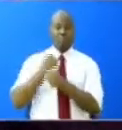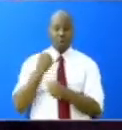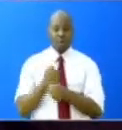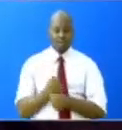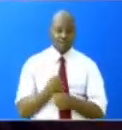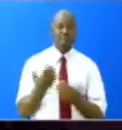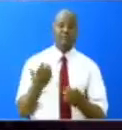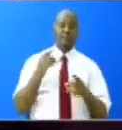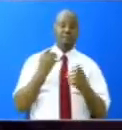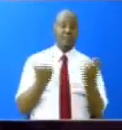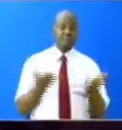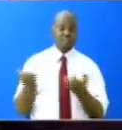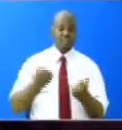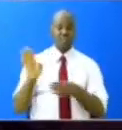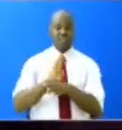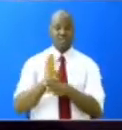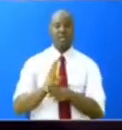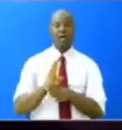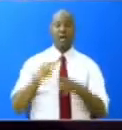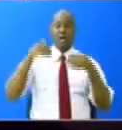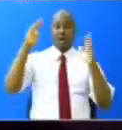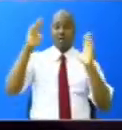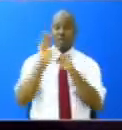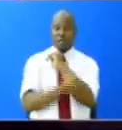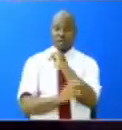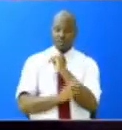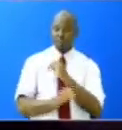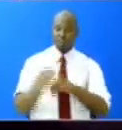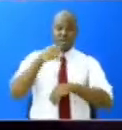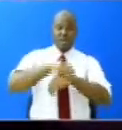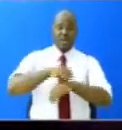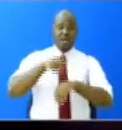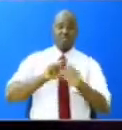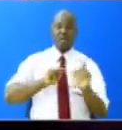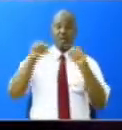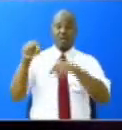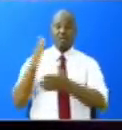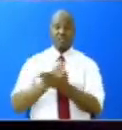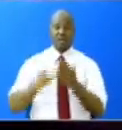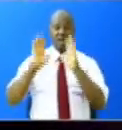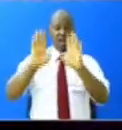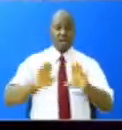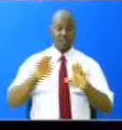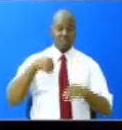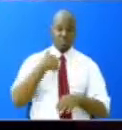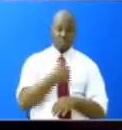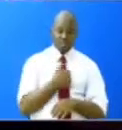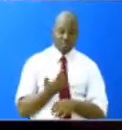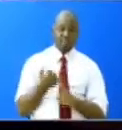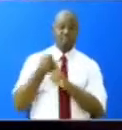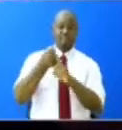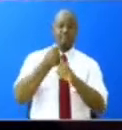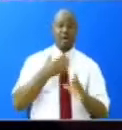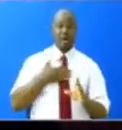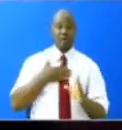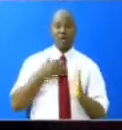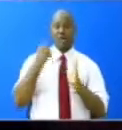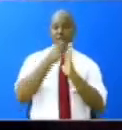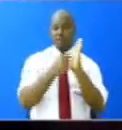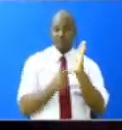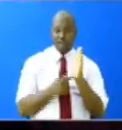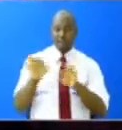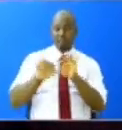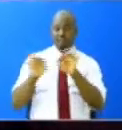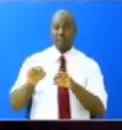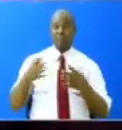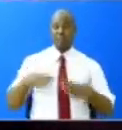are busy in business, some outside the country, they don't get time to attend public rallies where we have been pushing our agenda and